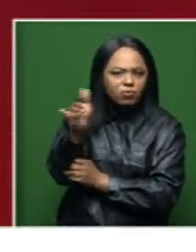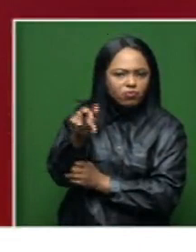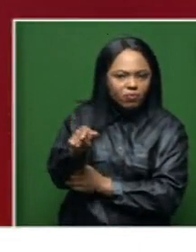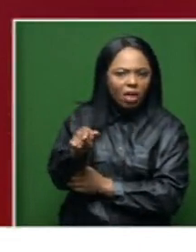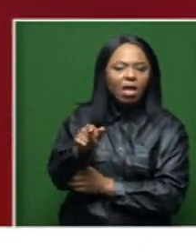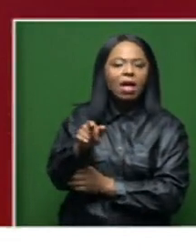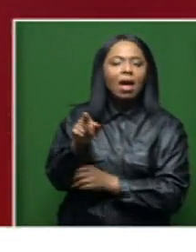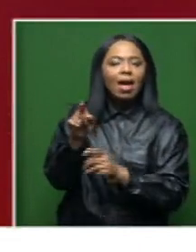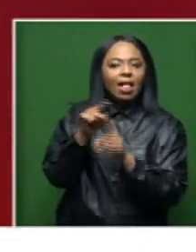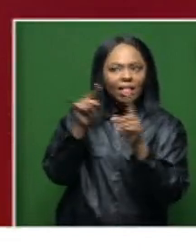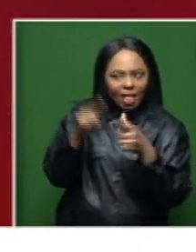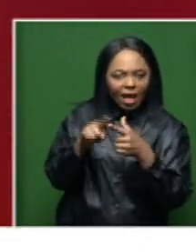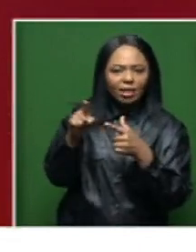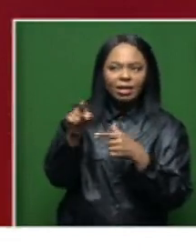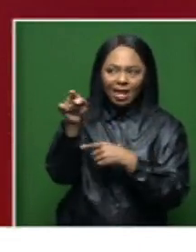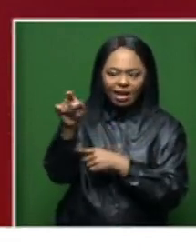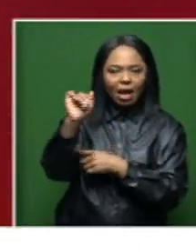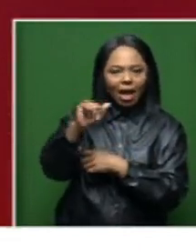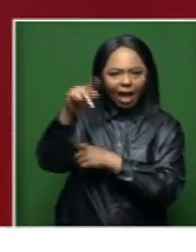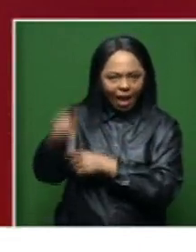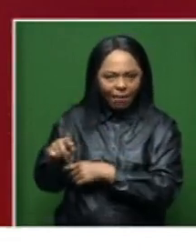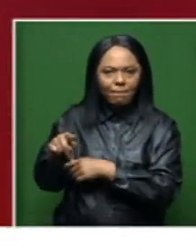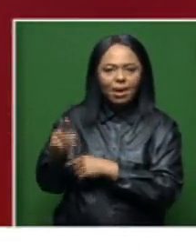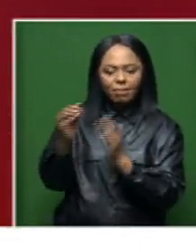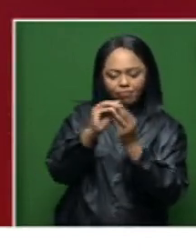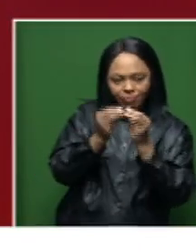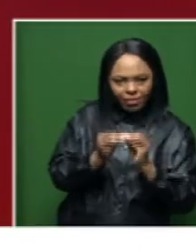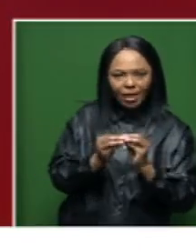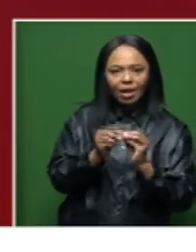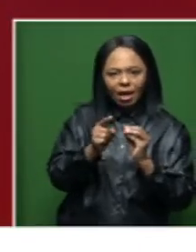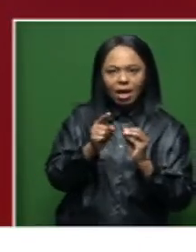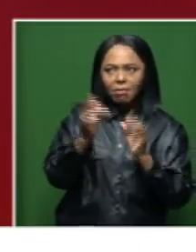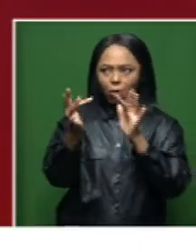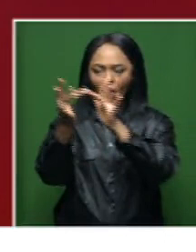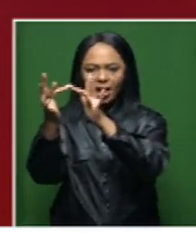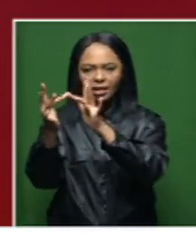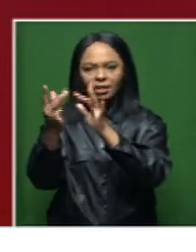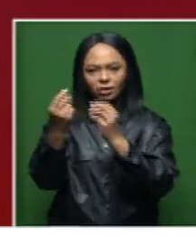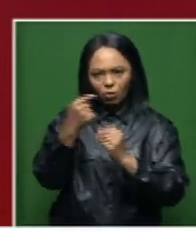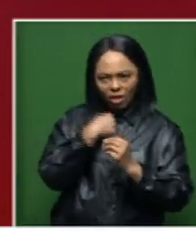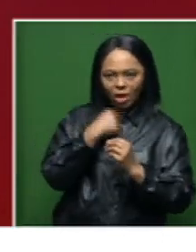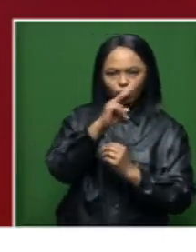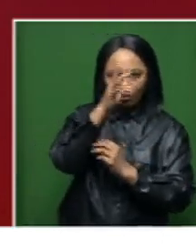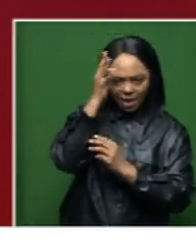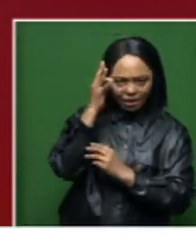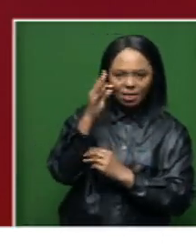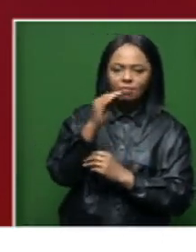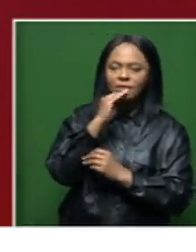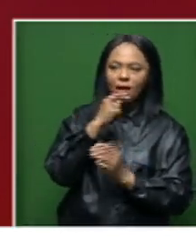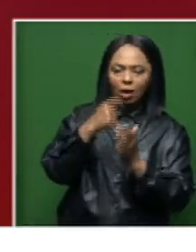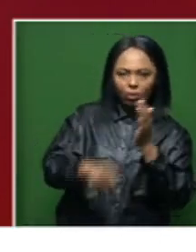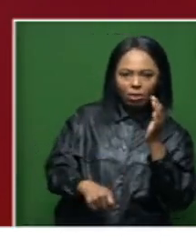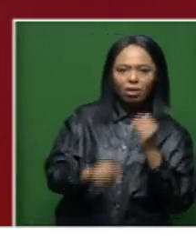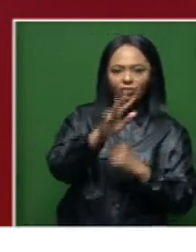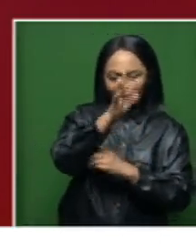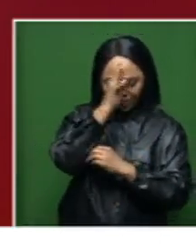connect. Lebo would be on the app, so every user on the app sets their rates that if you want to connect with me for 2 minutes, I'll charge you this much. For 5